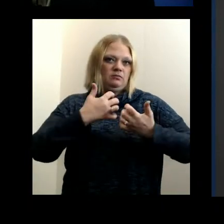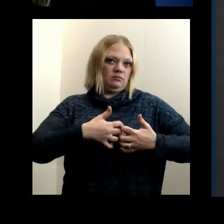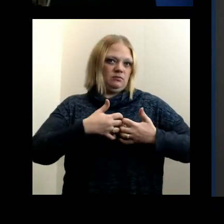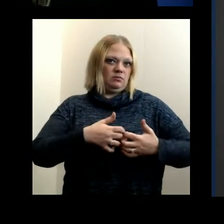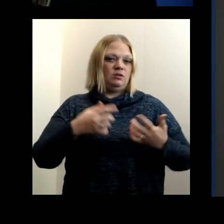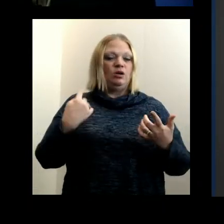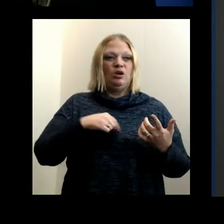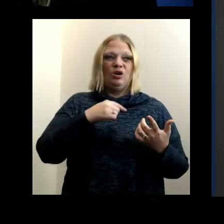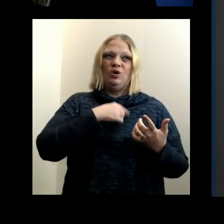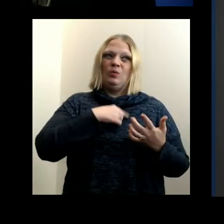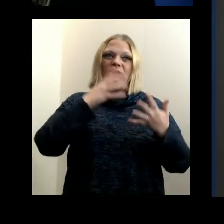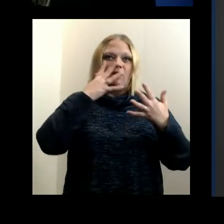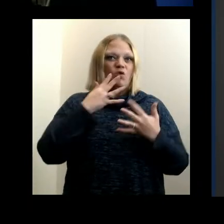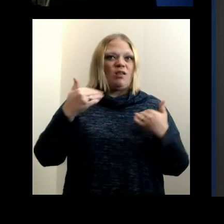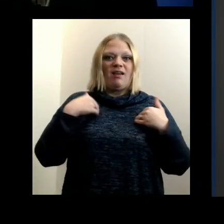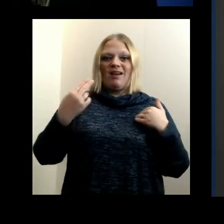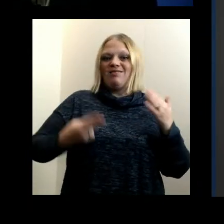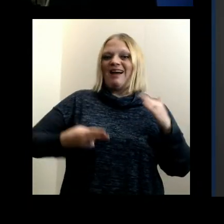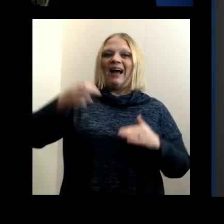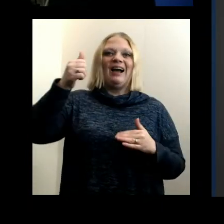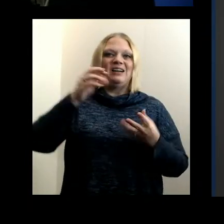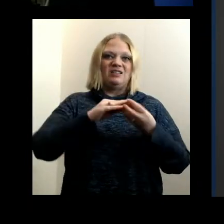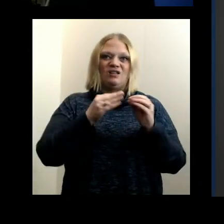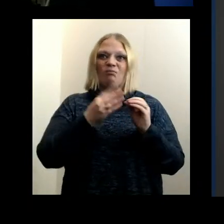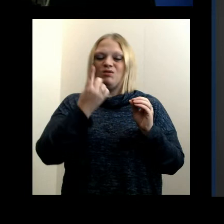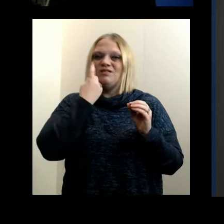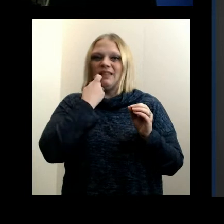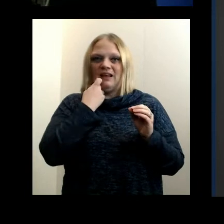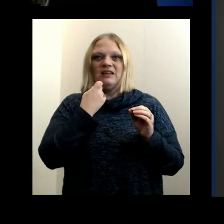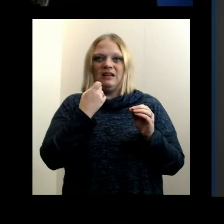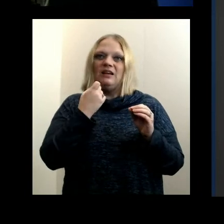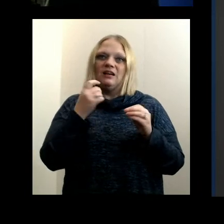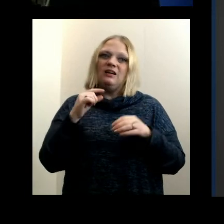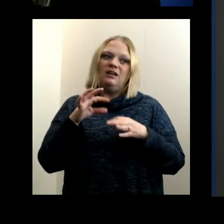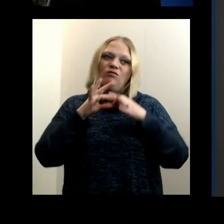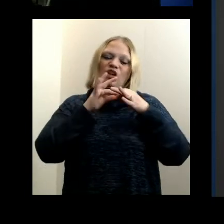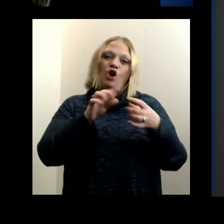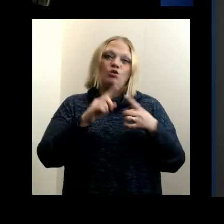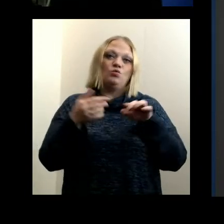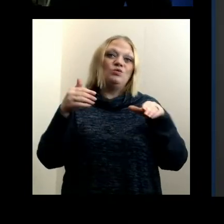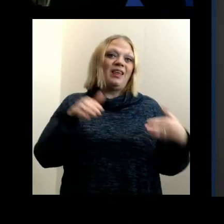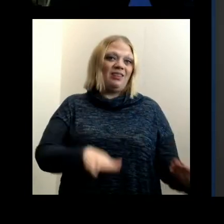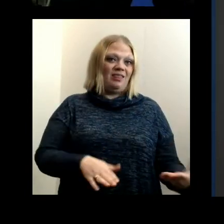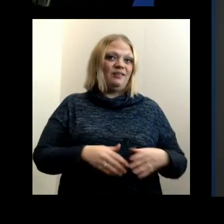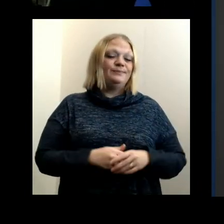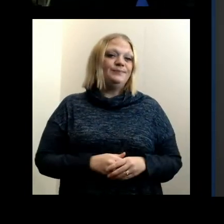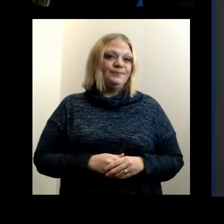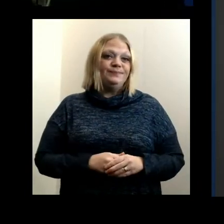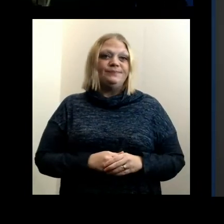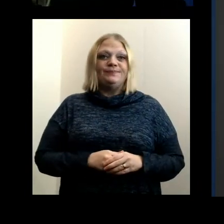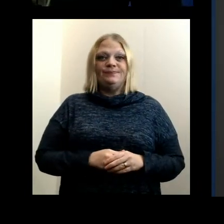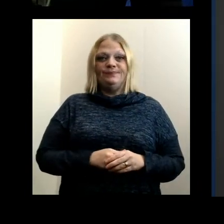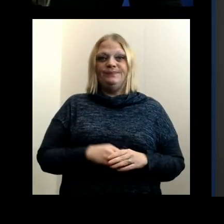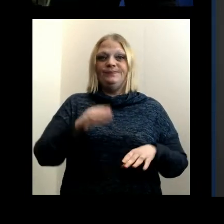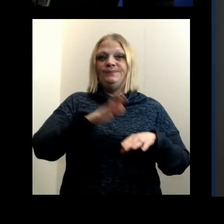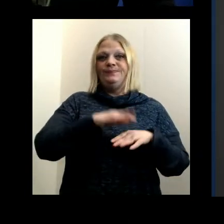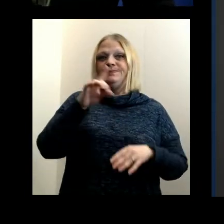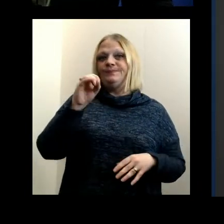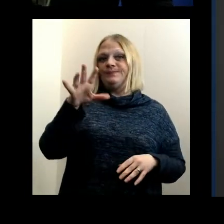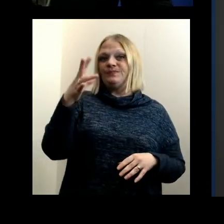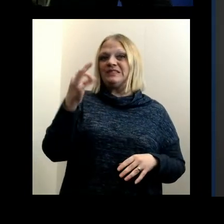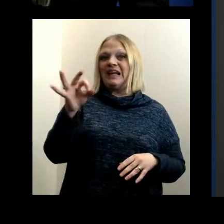the highest numbers lately on a daily basis out of the hospitals with regards to deaths. On December